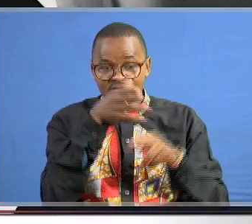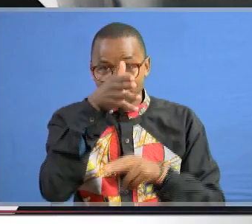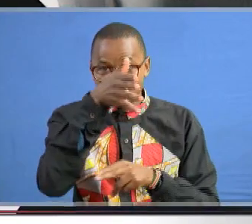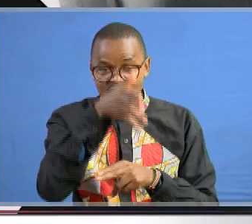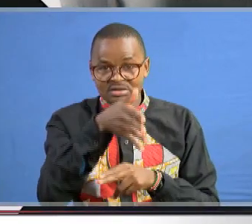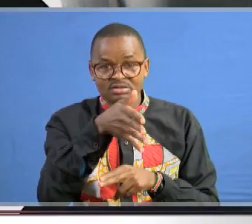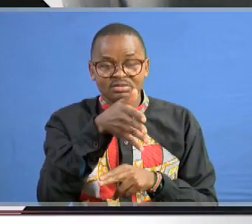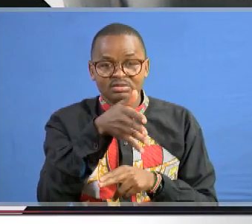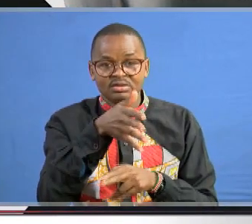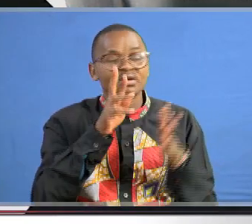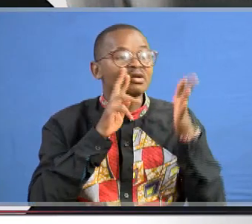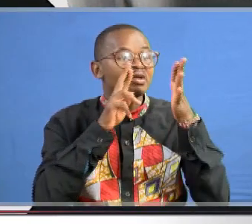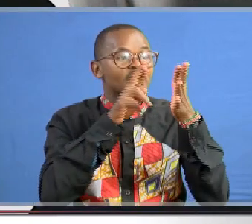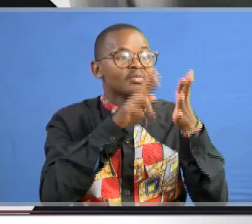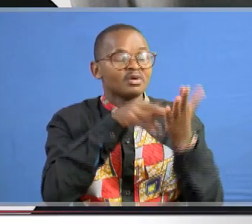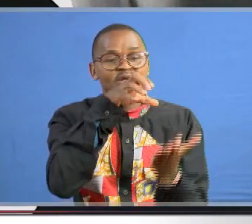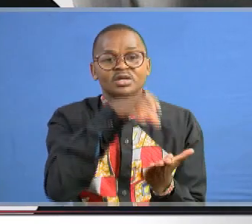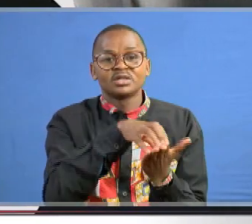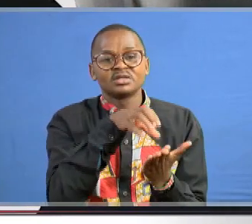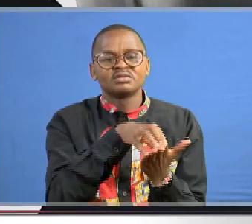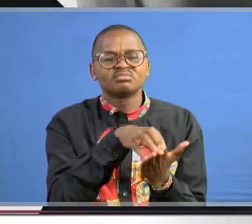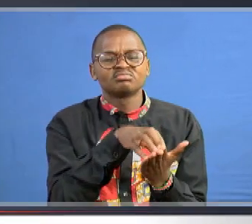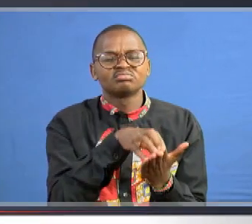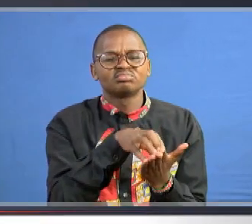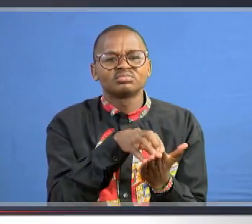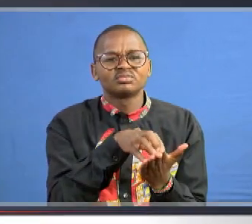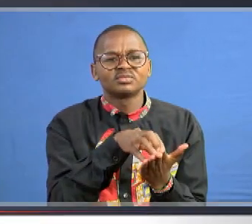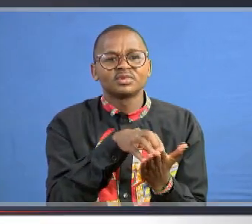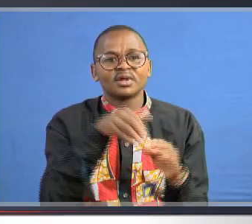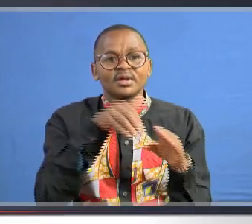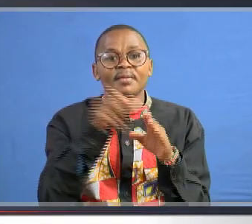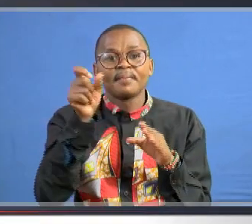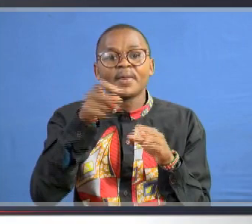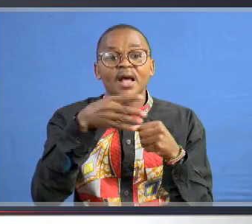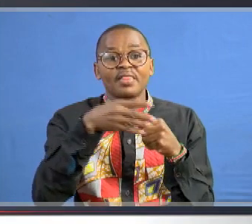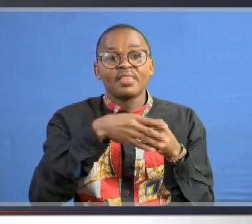are some of the reported cases. In